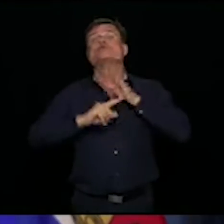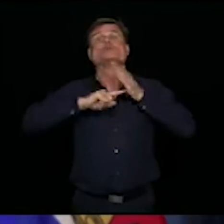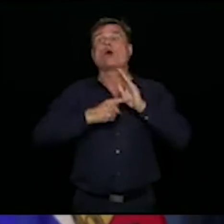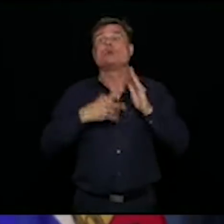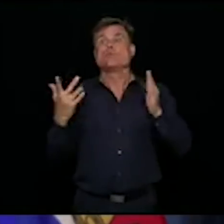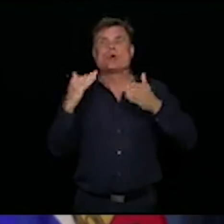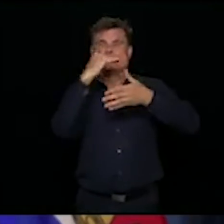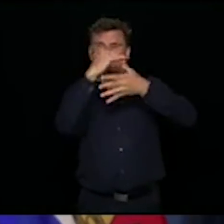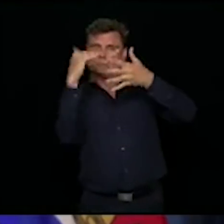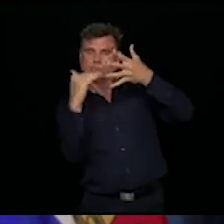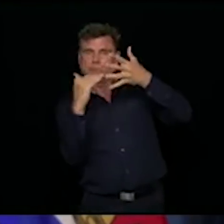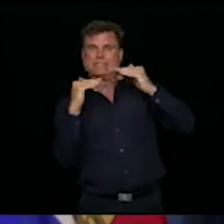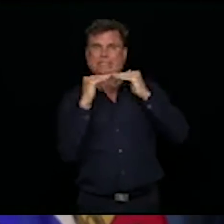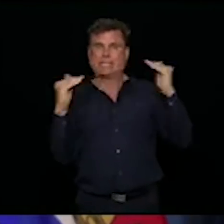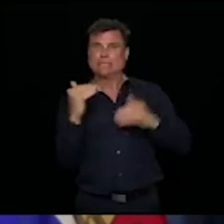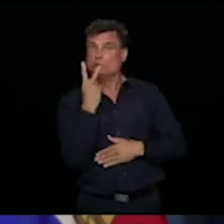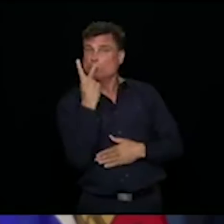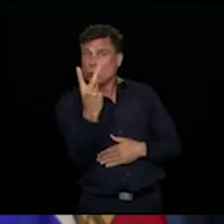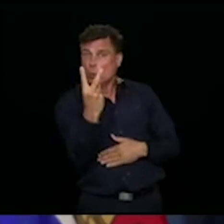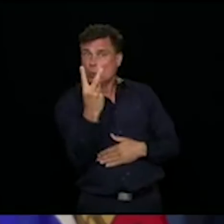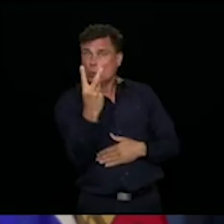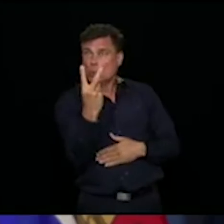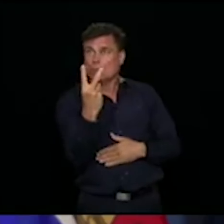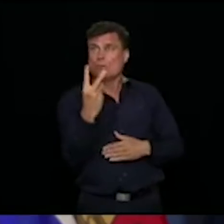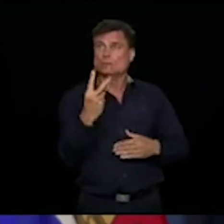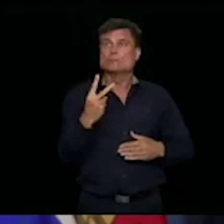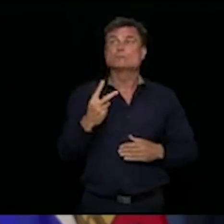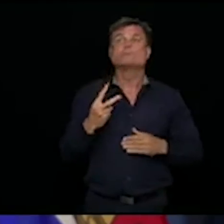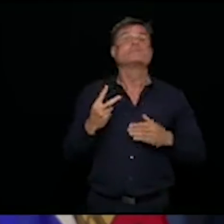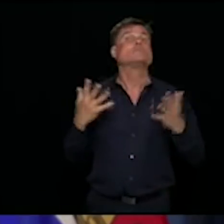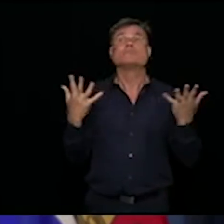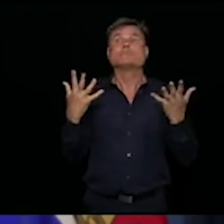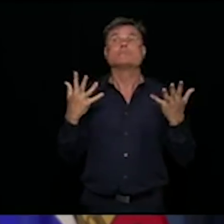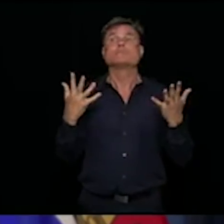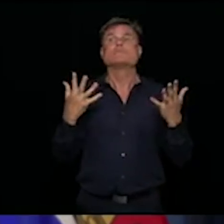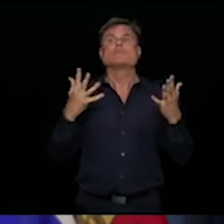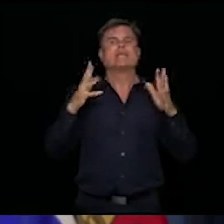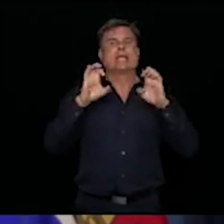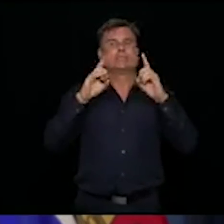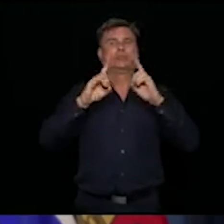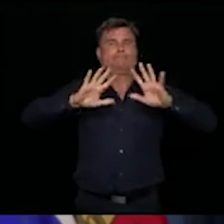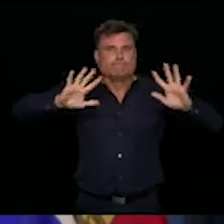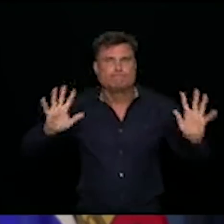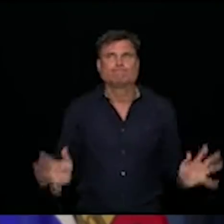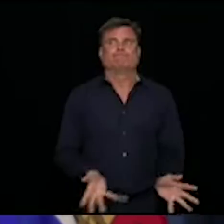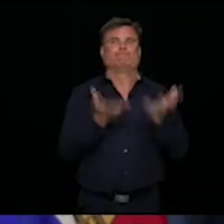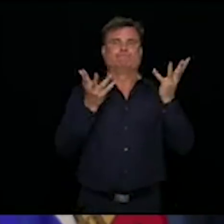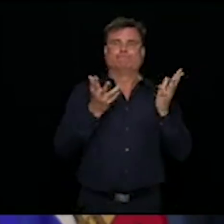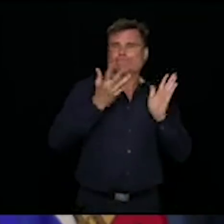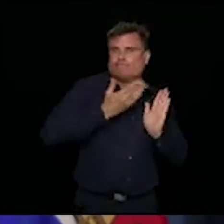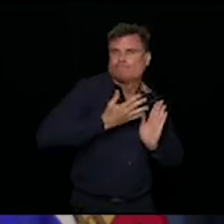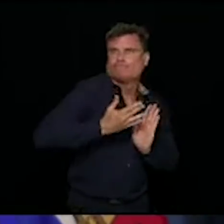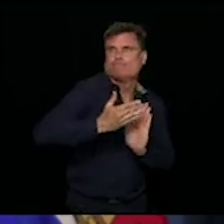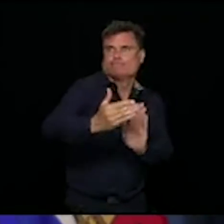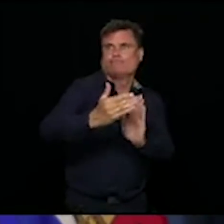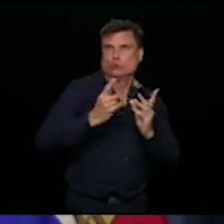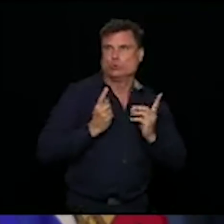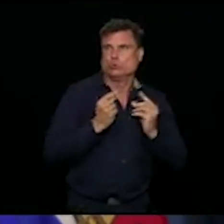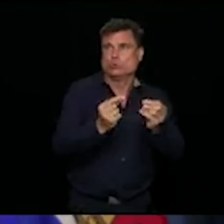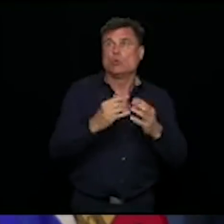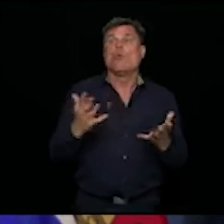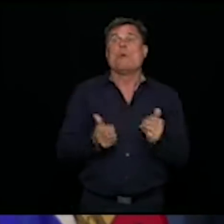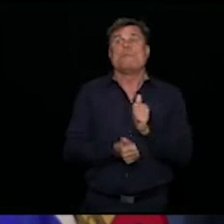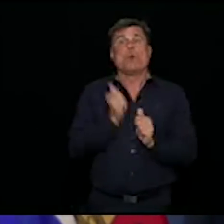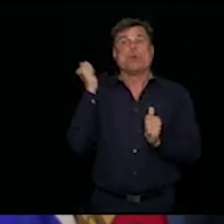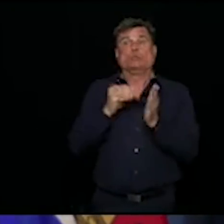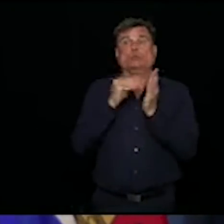September 8th for the next school year, we are moving to Stage 2 of BC's Education Restart Plan. Stage 2 will